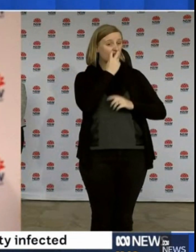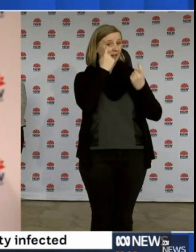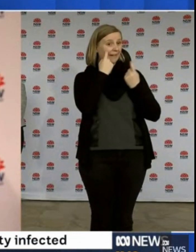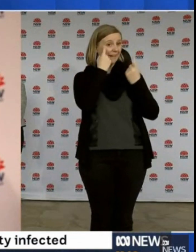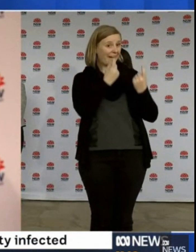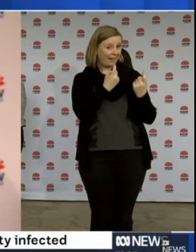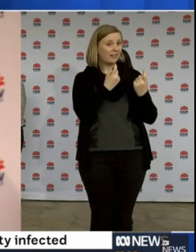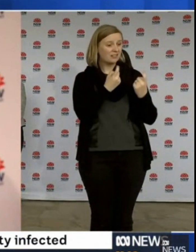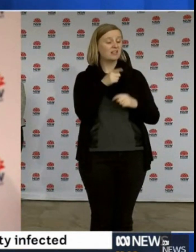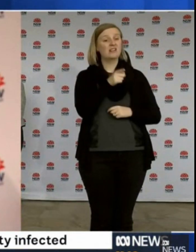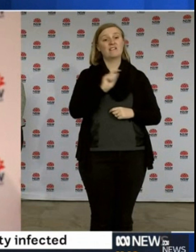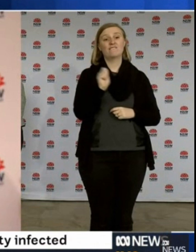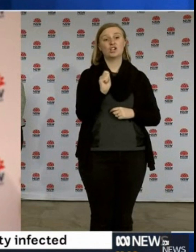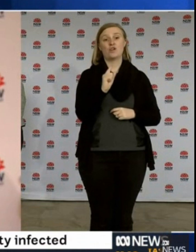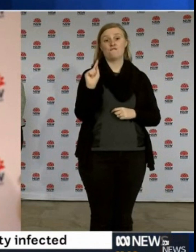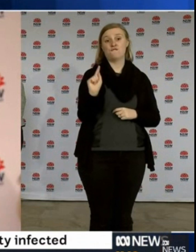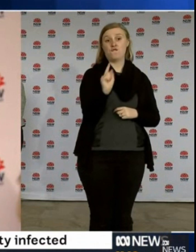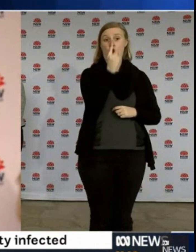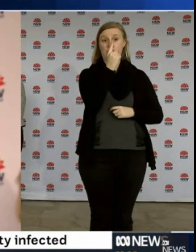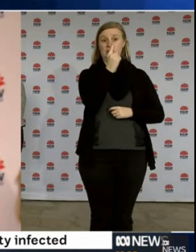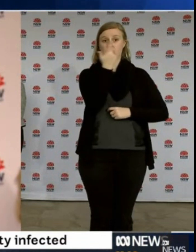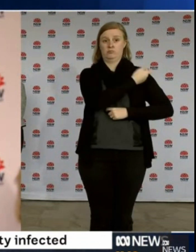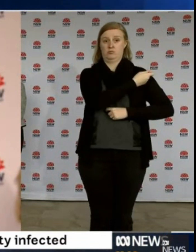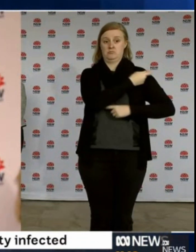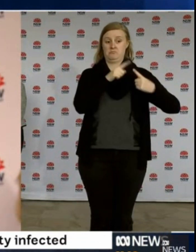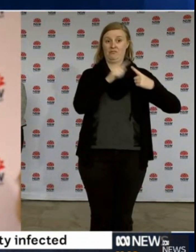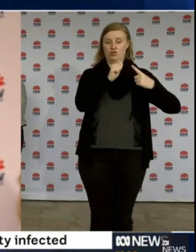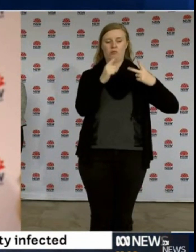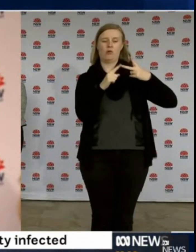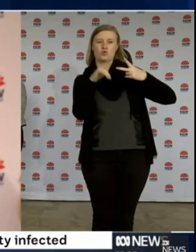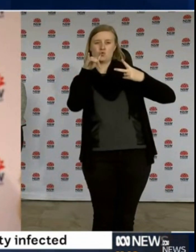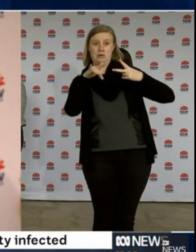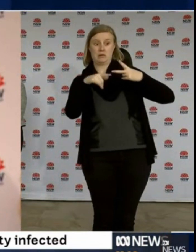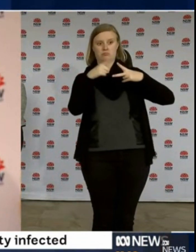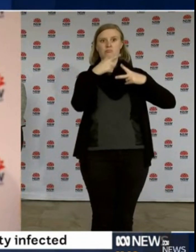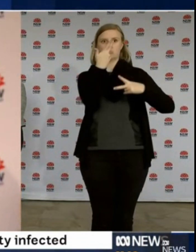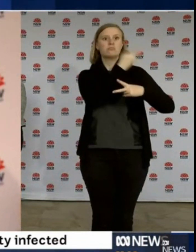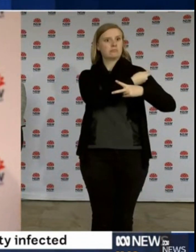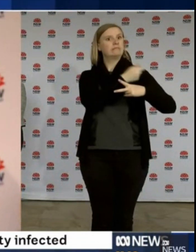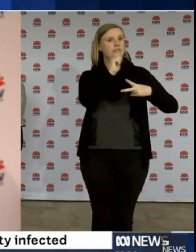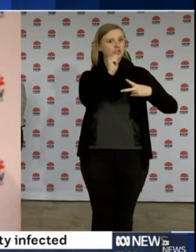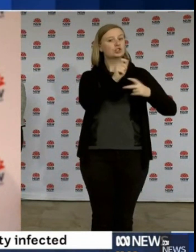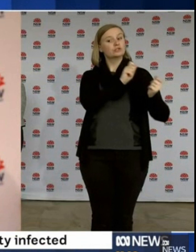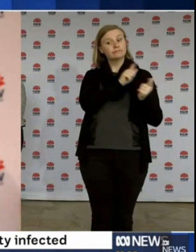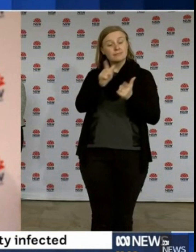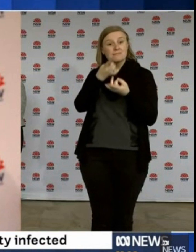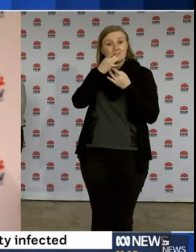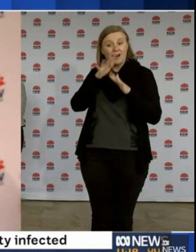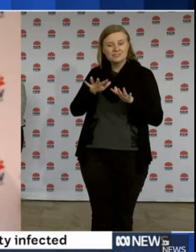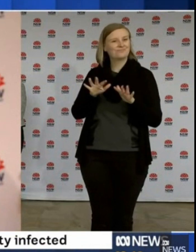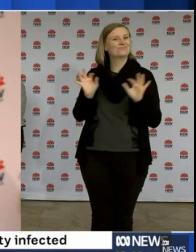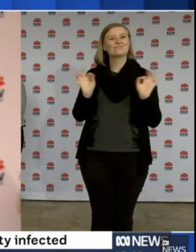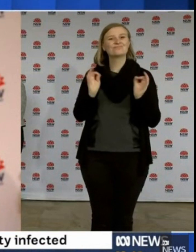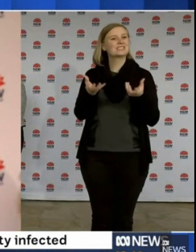care worker at the party who had had the first dose, and that aged care worker was